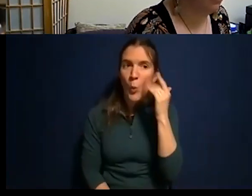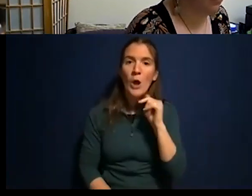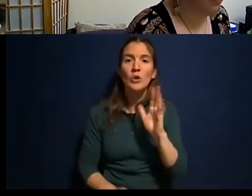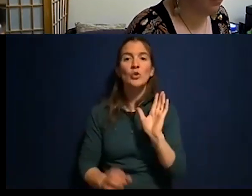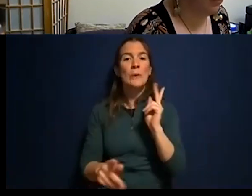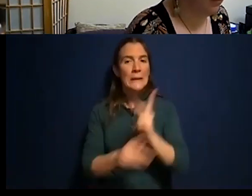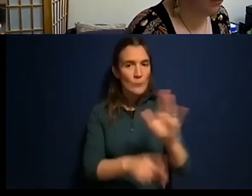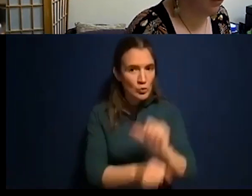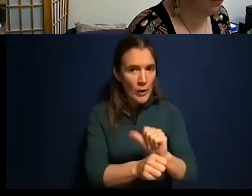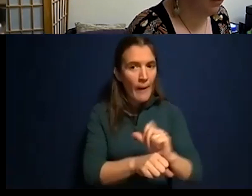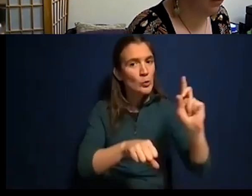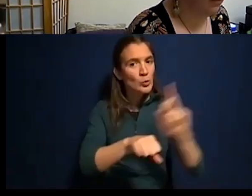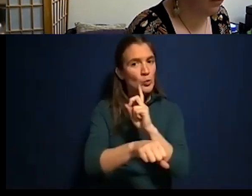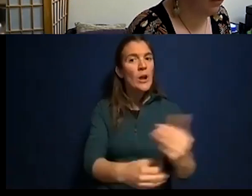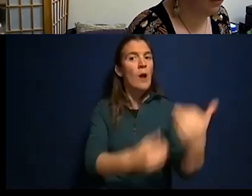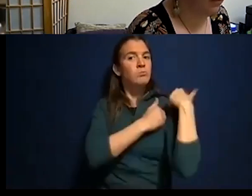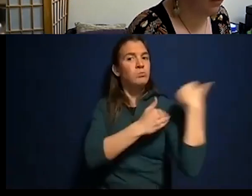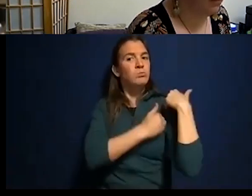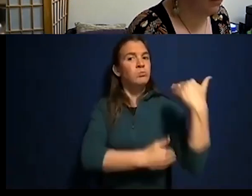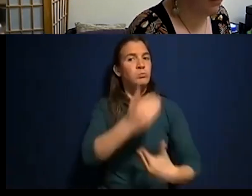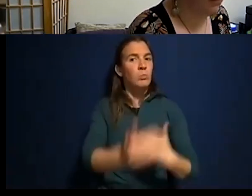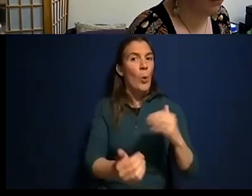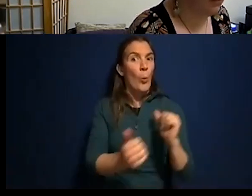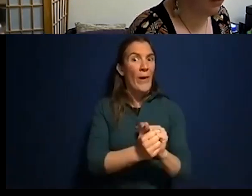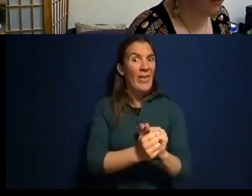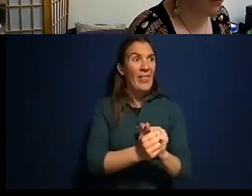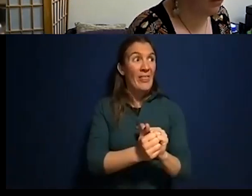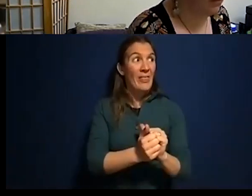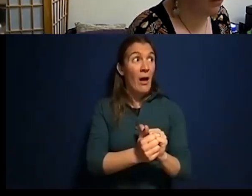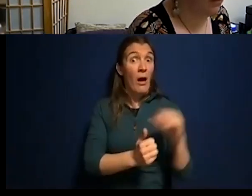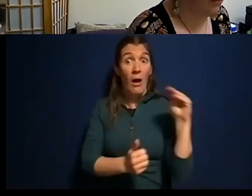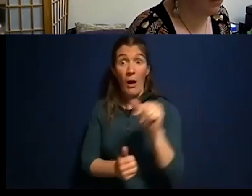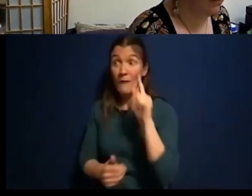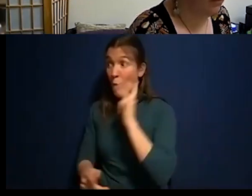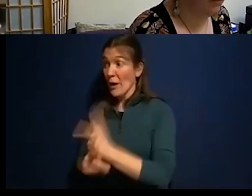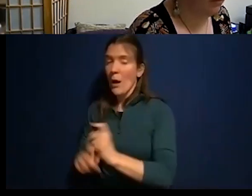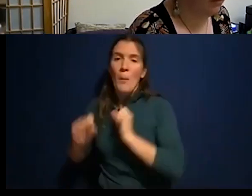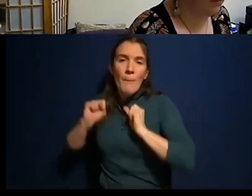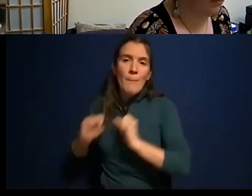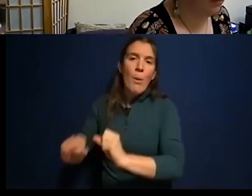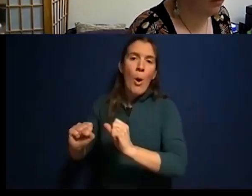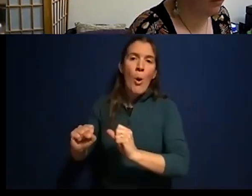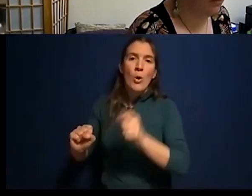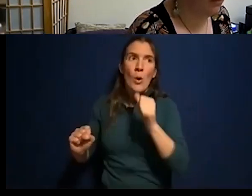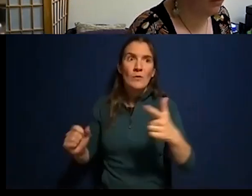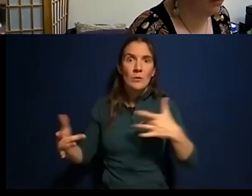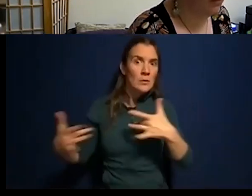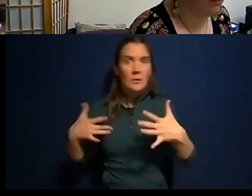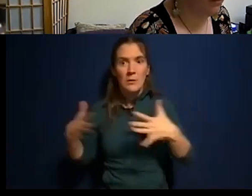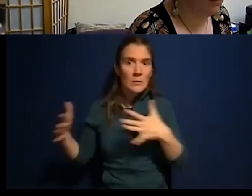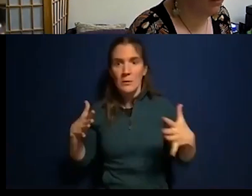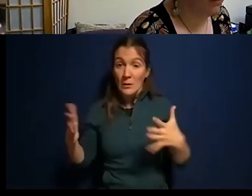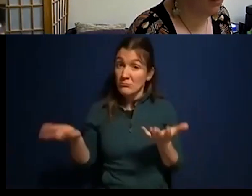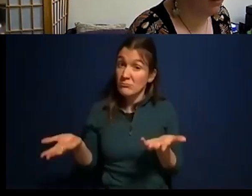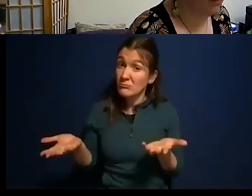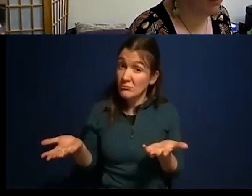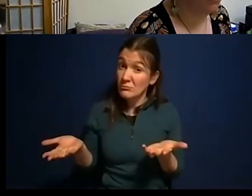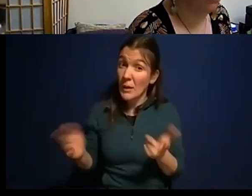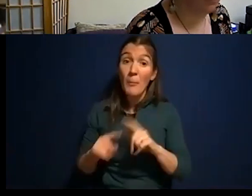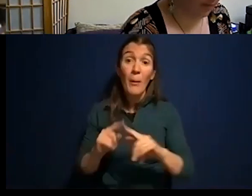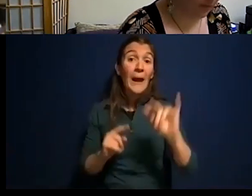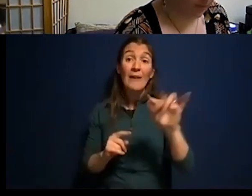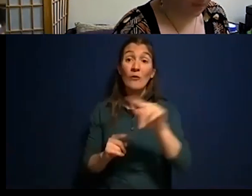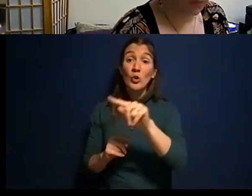duties to the fullest extent, having that security, that support in place. But maybe if you see or